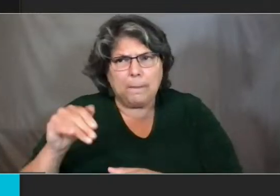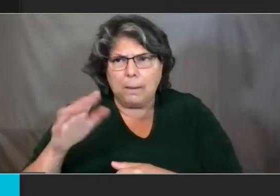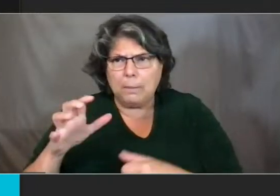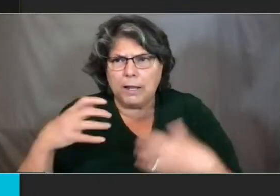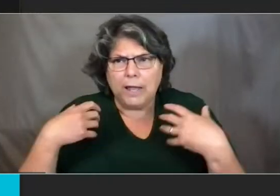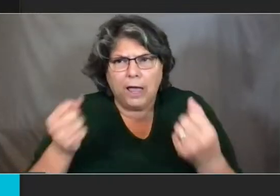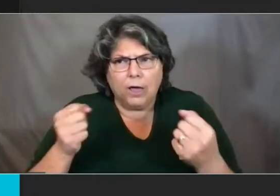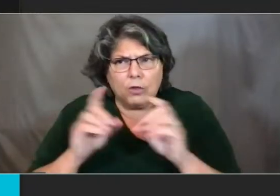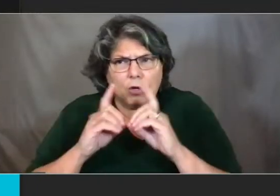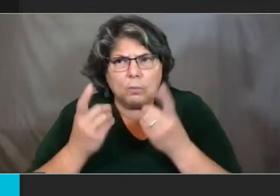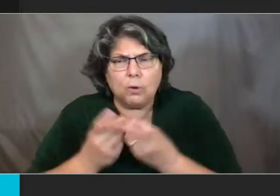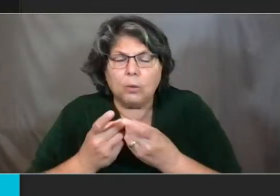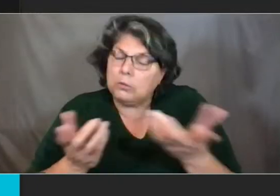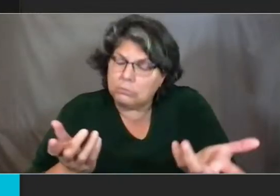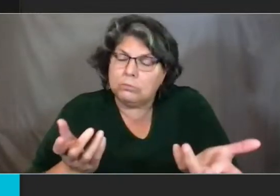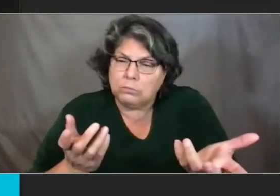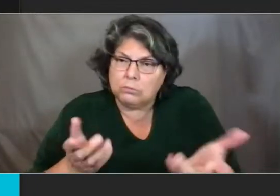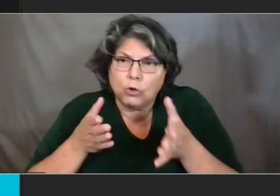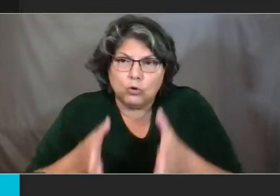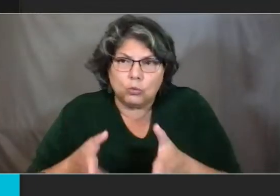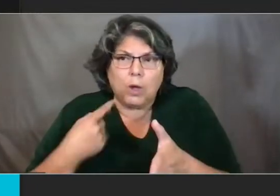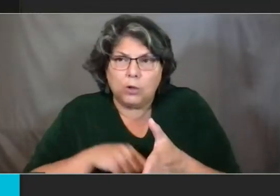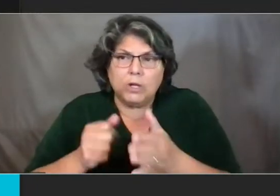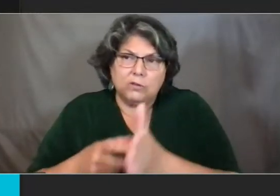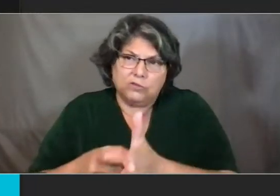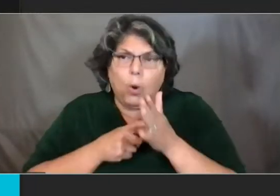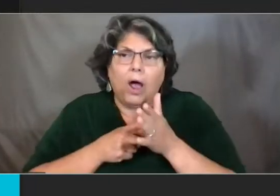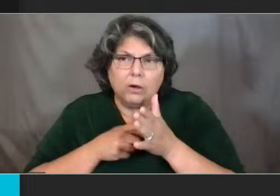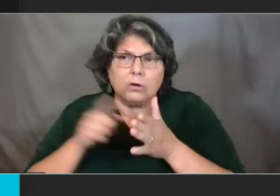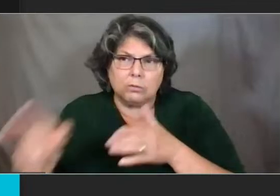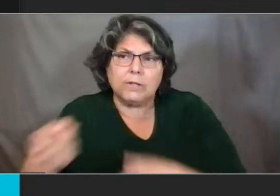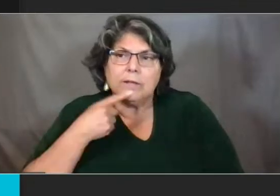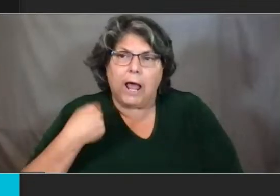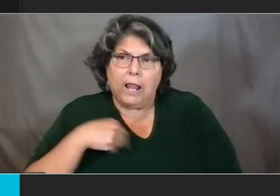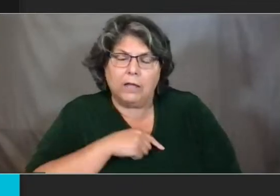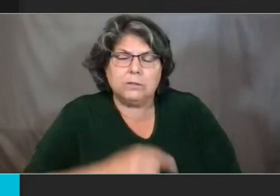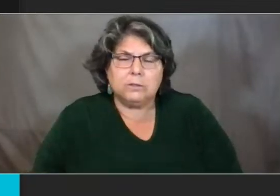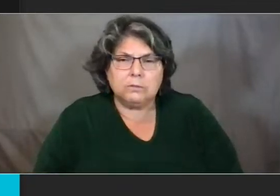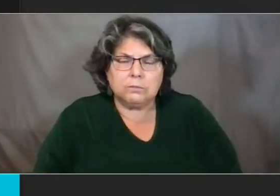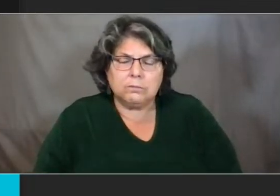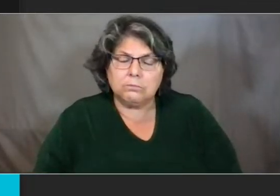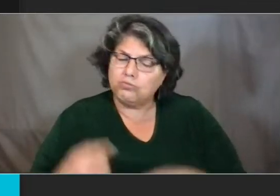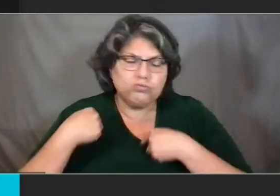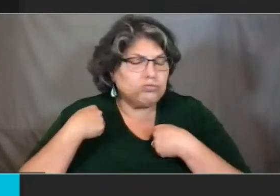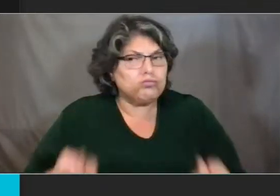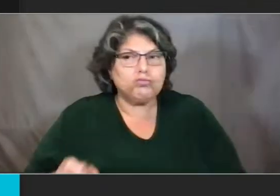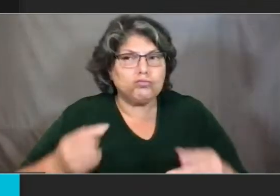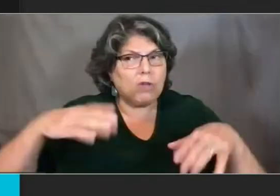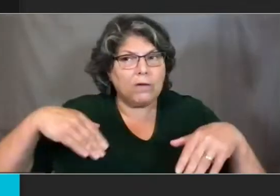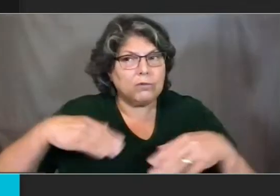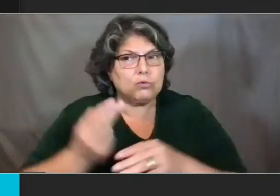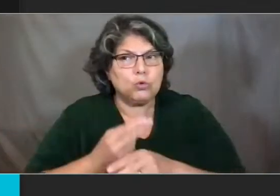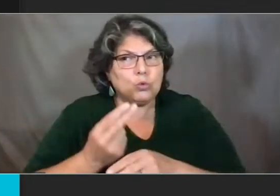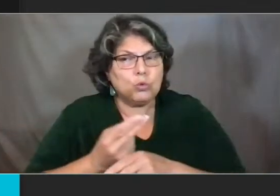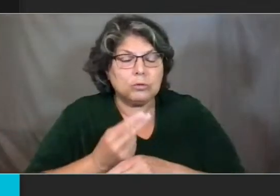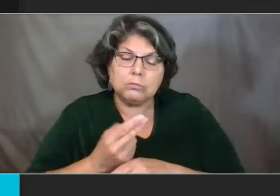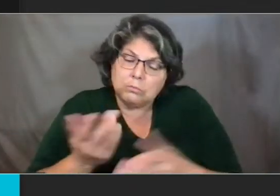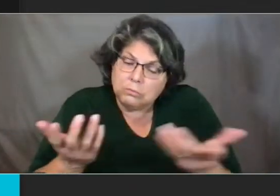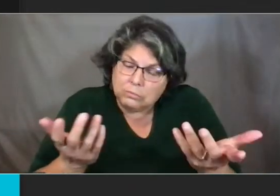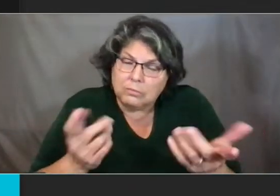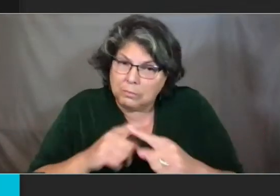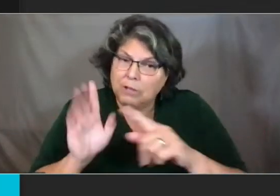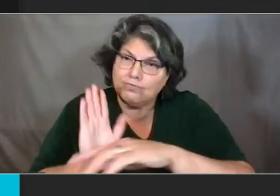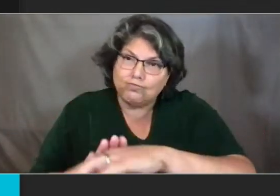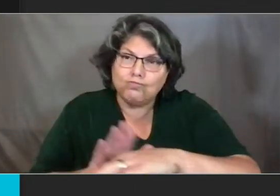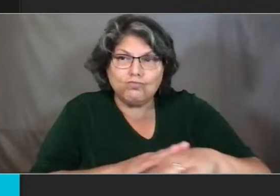mechanisms to demand that somebody does participate. We haven't used that yet, but we do want the public